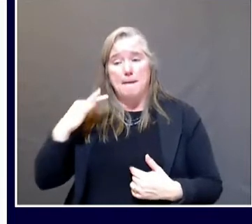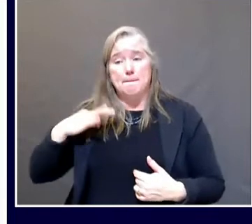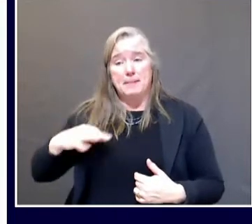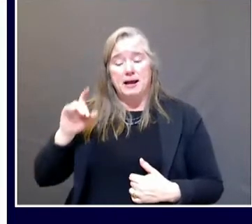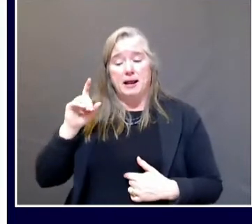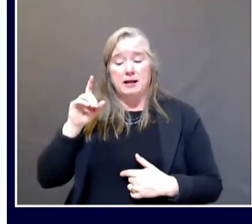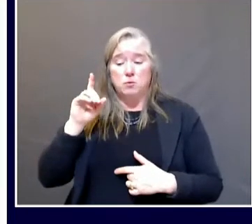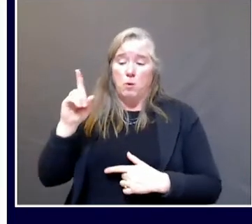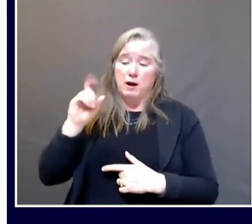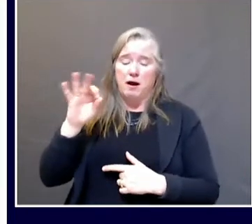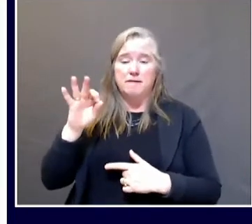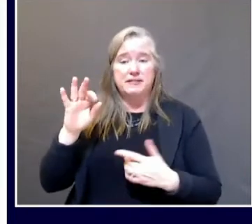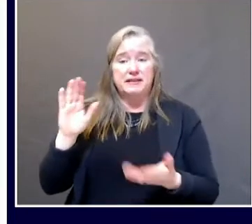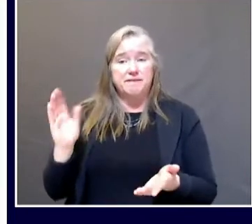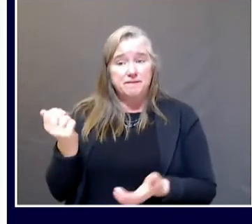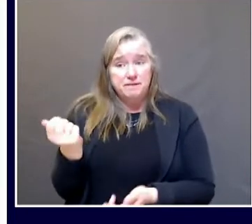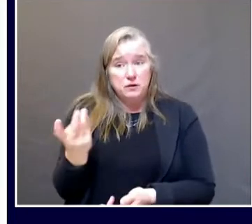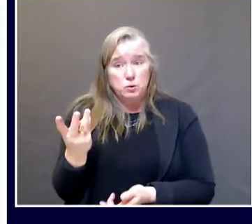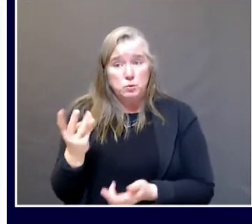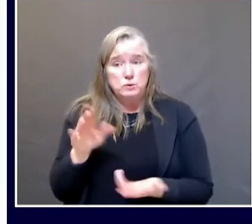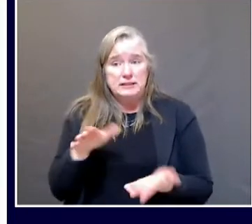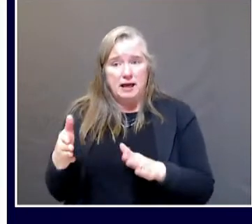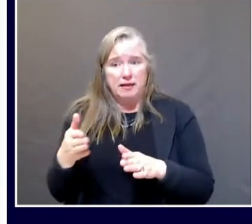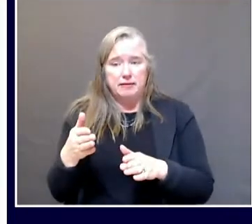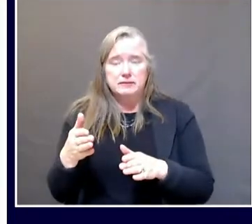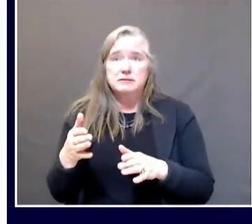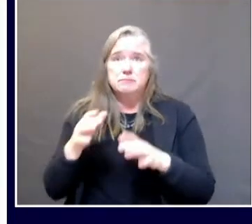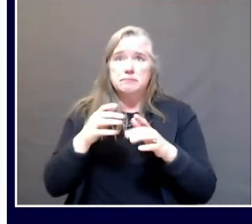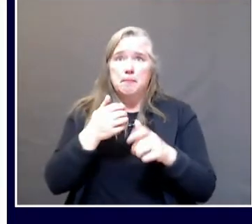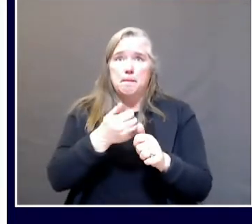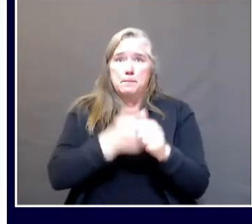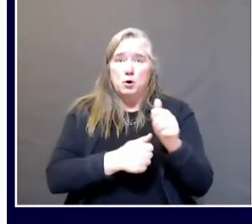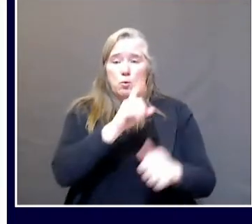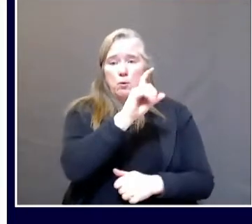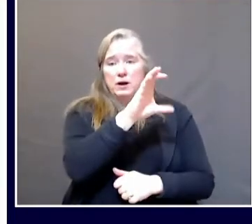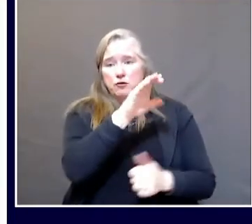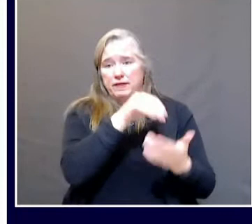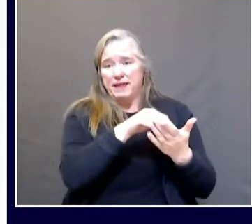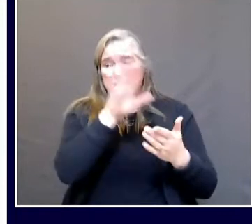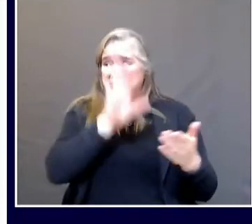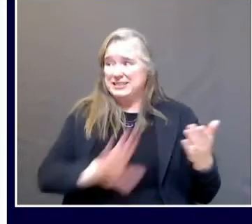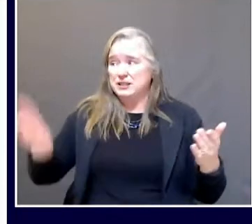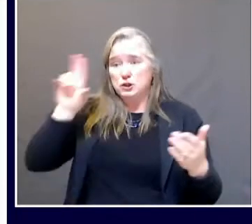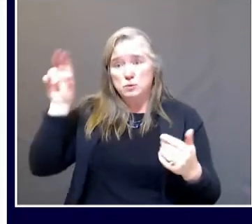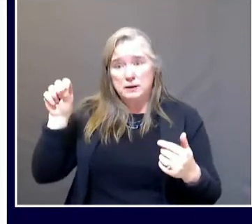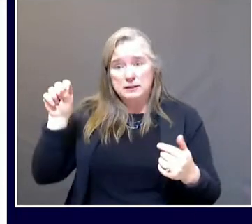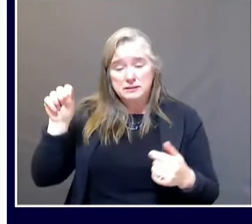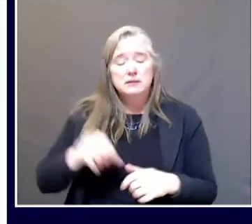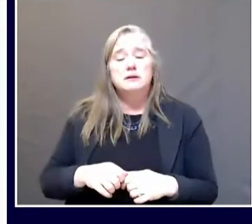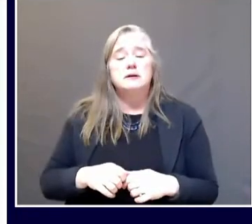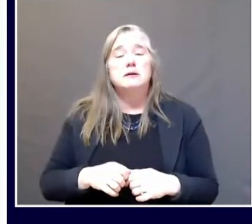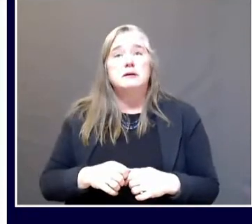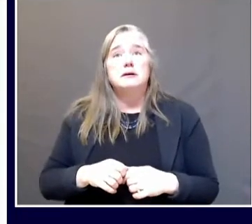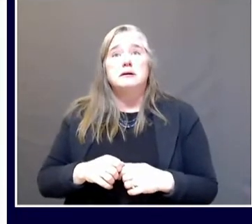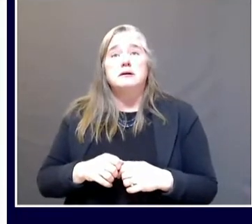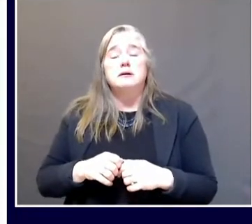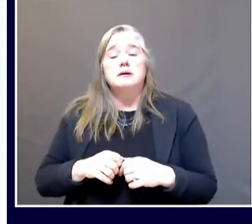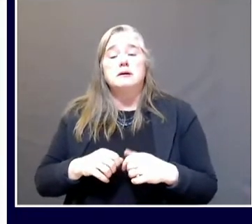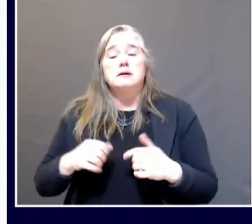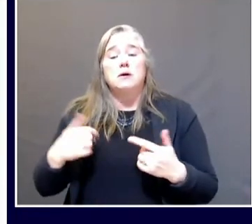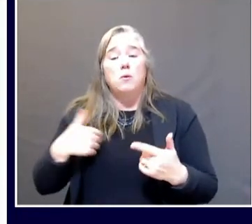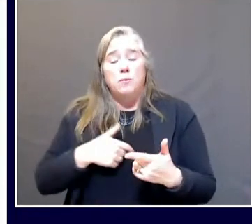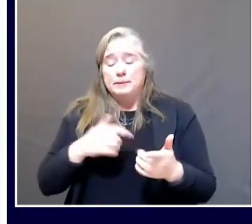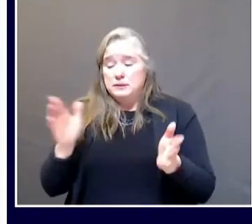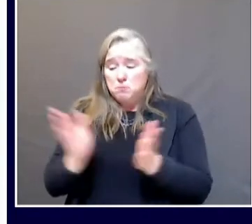nation. We will continue to use the resources that we have in Maine to support small businesses and help